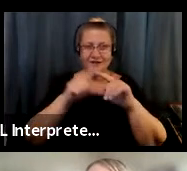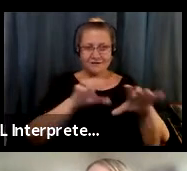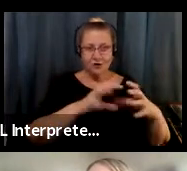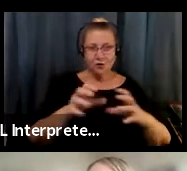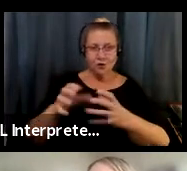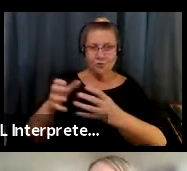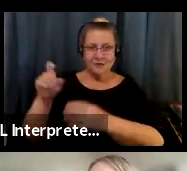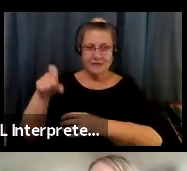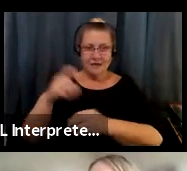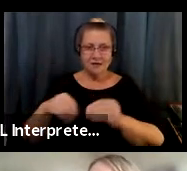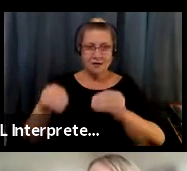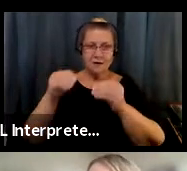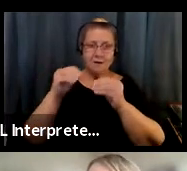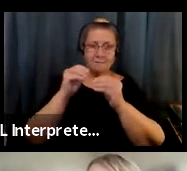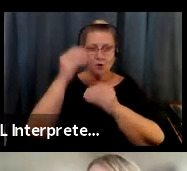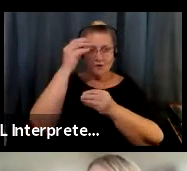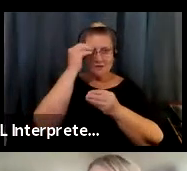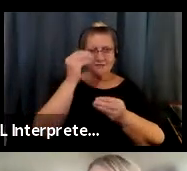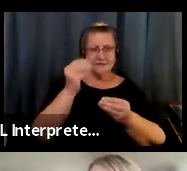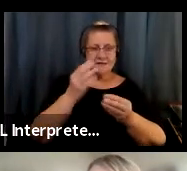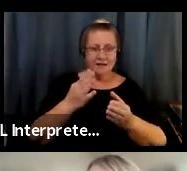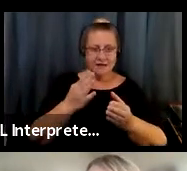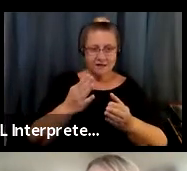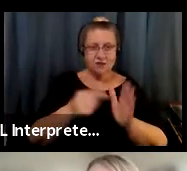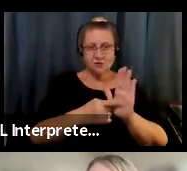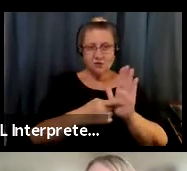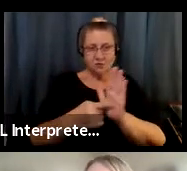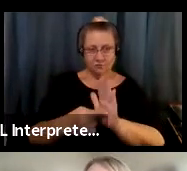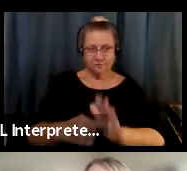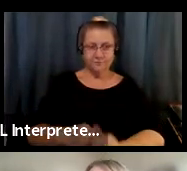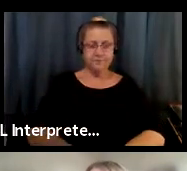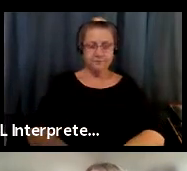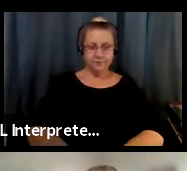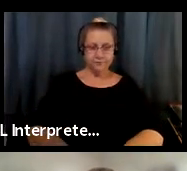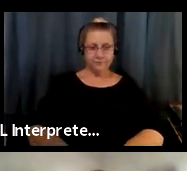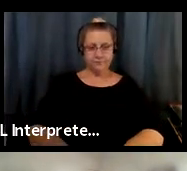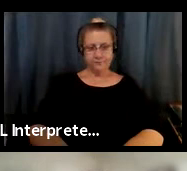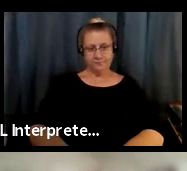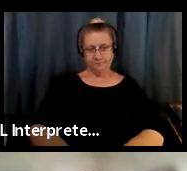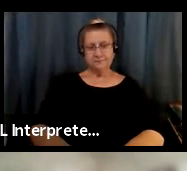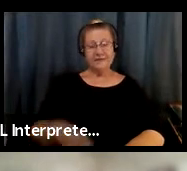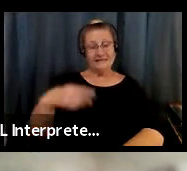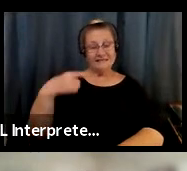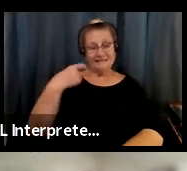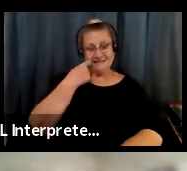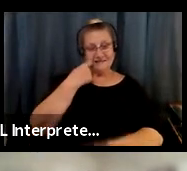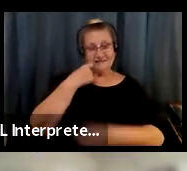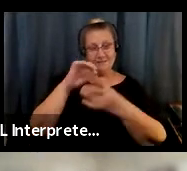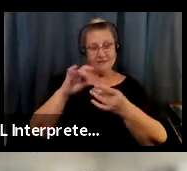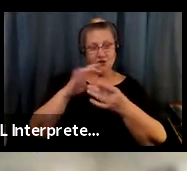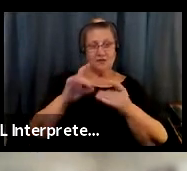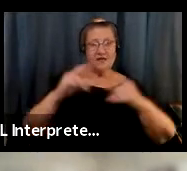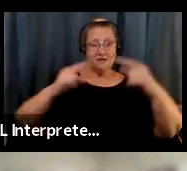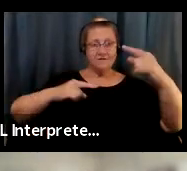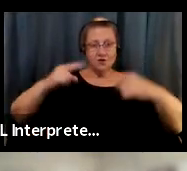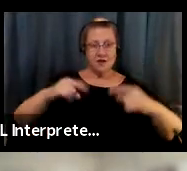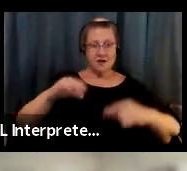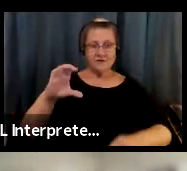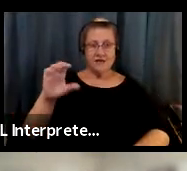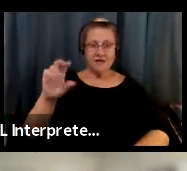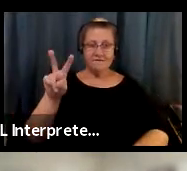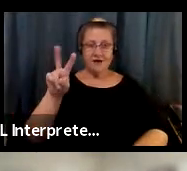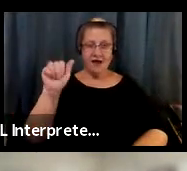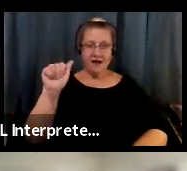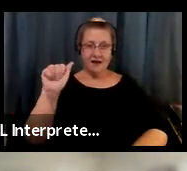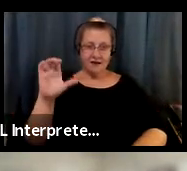that needed more data elucidation. As was mentioned earlier, the diversity of the CVAC membership was